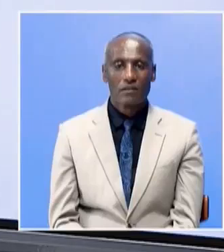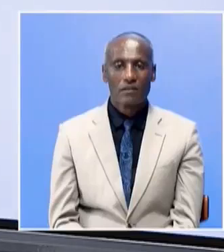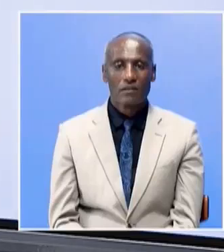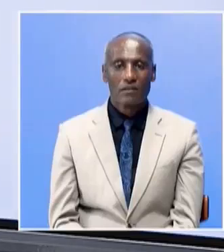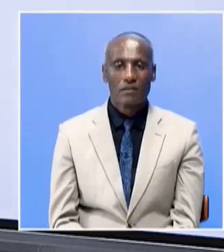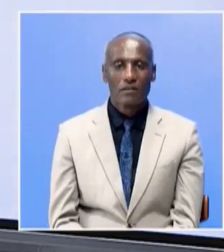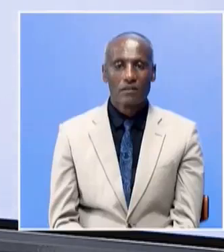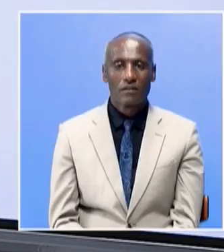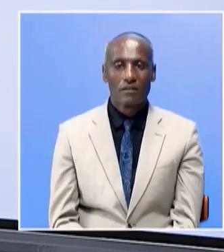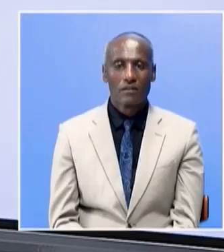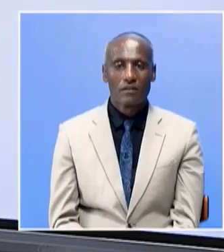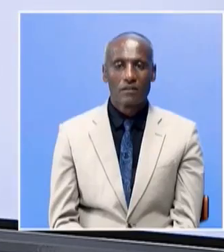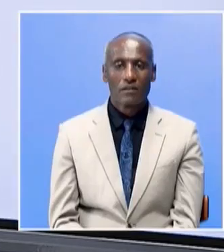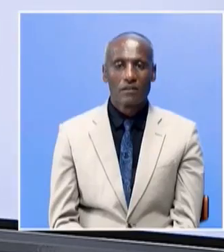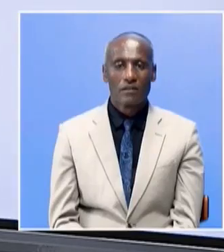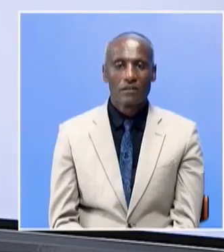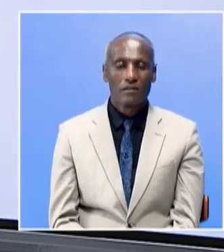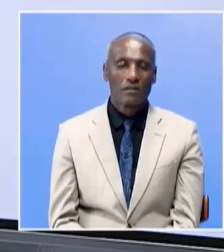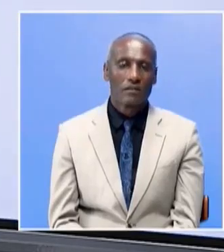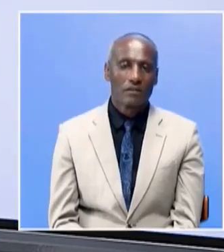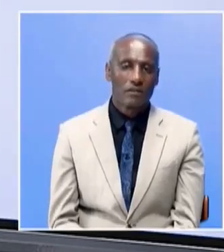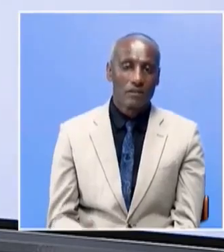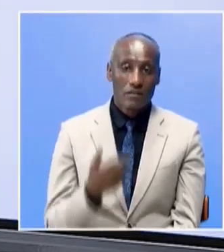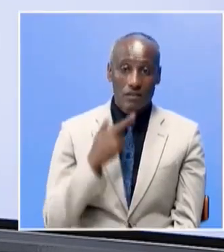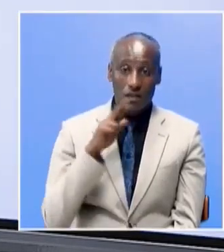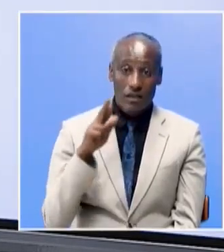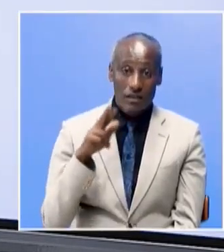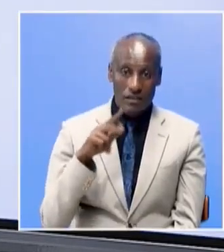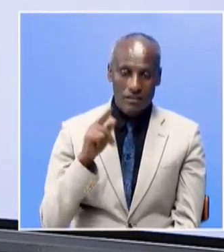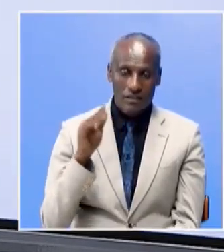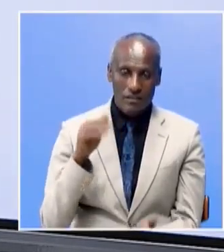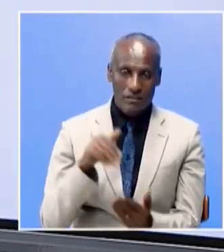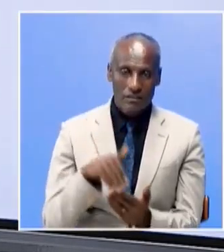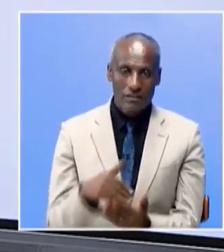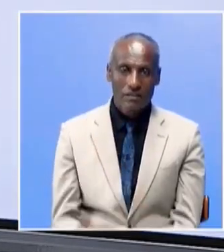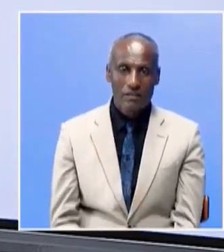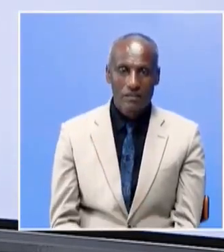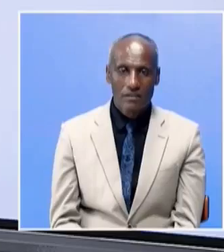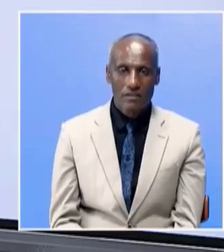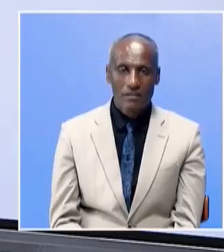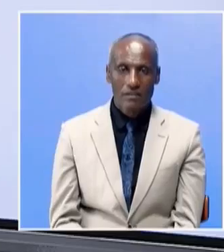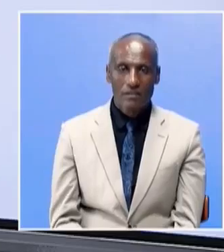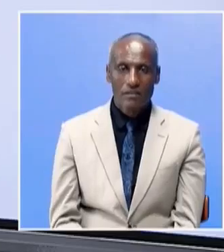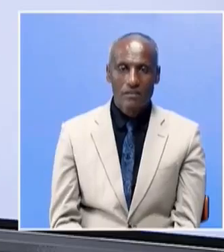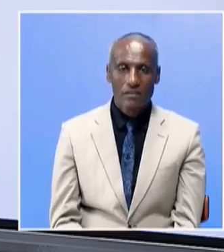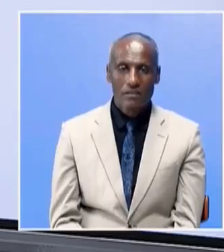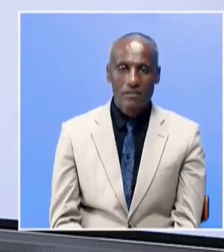With each other. Okay, other should be here. Okay, thank you. Here, another one is about